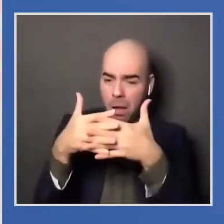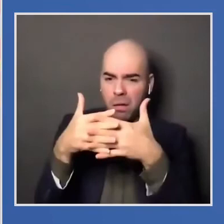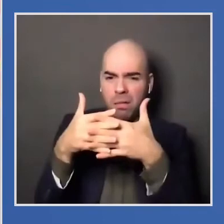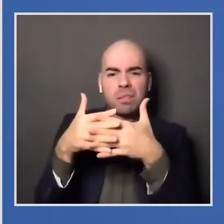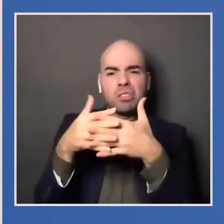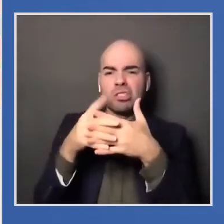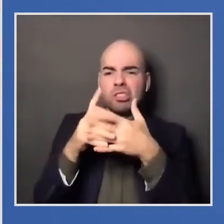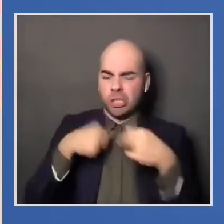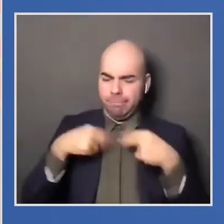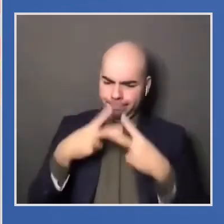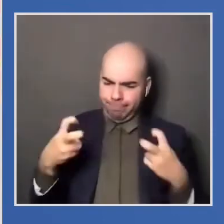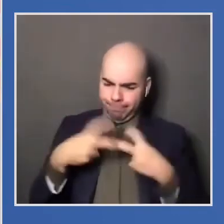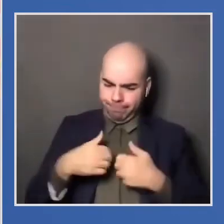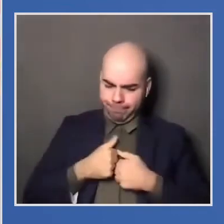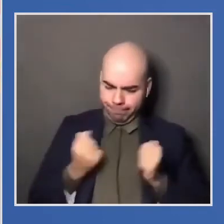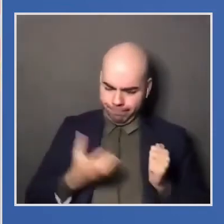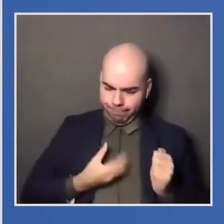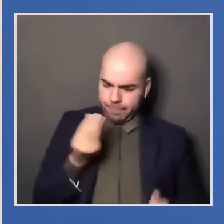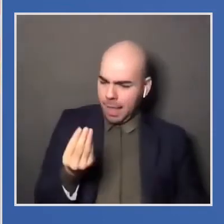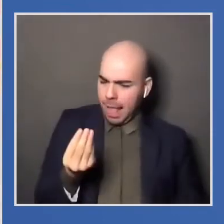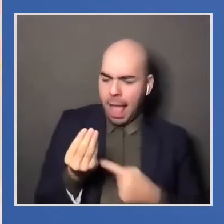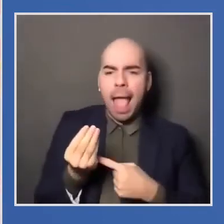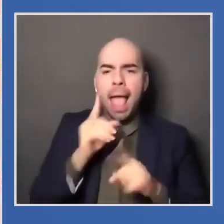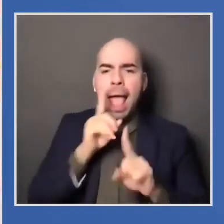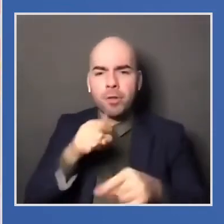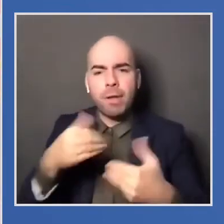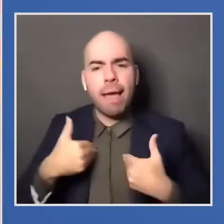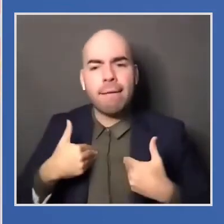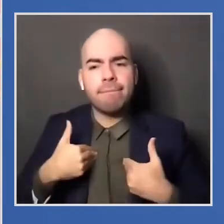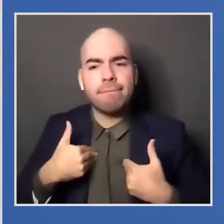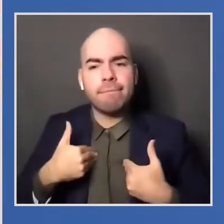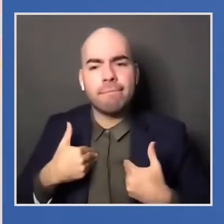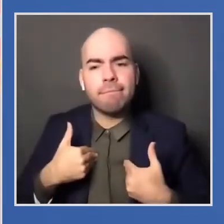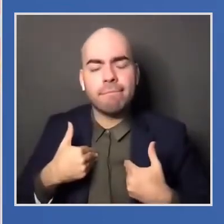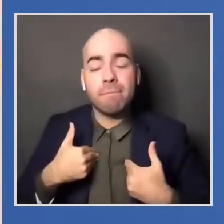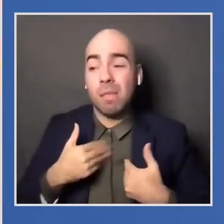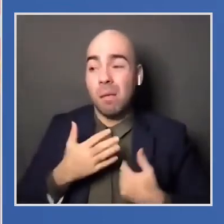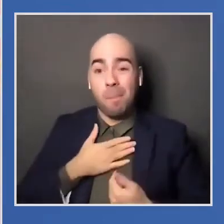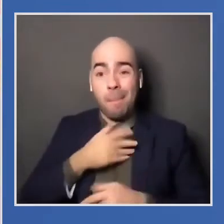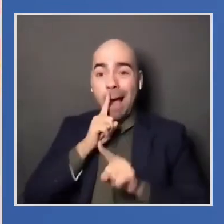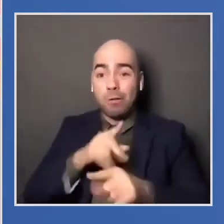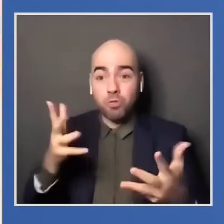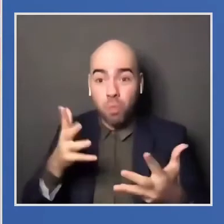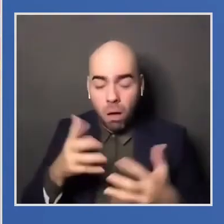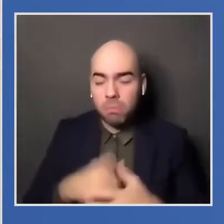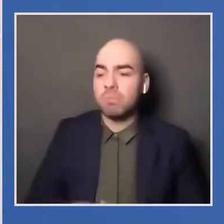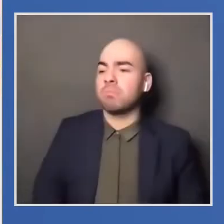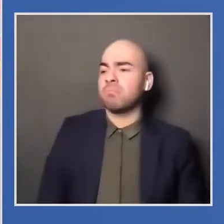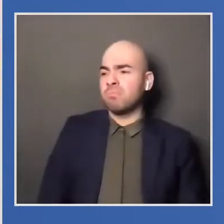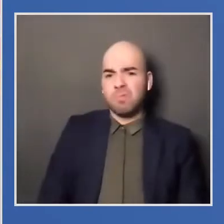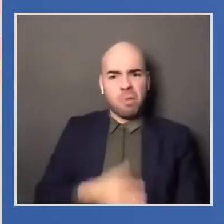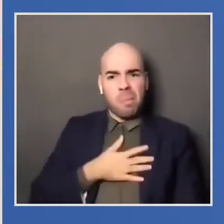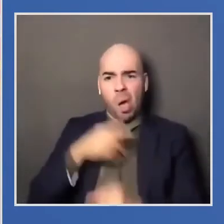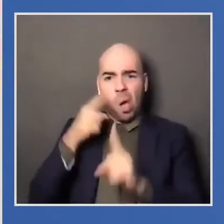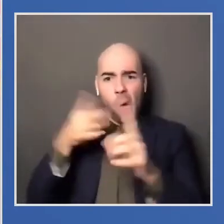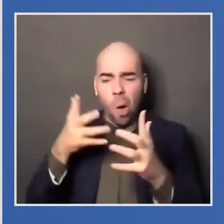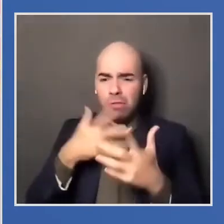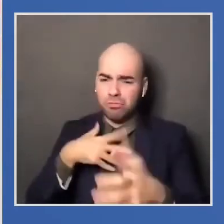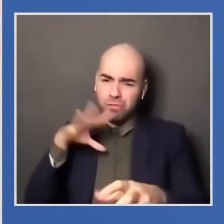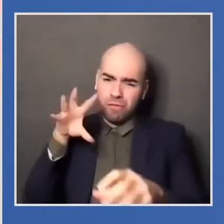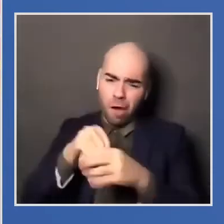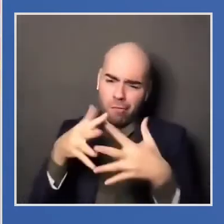this: I run to unite this nation and to heal this nation. I've said that from the